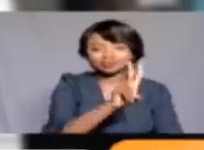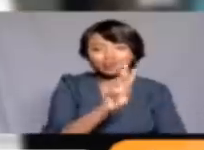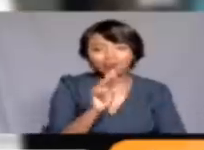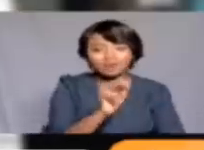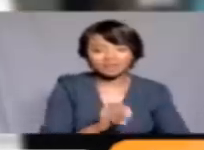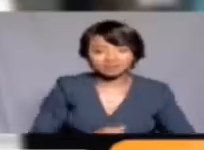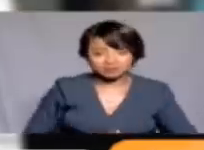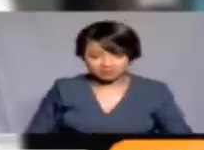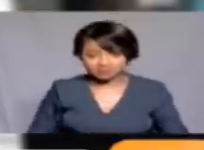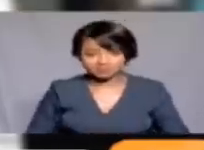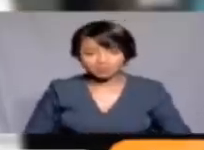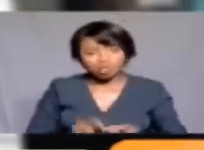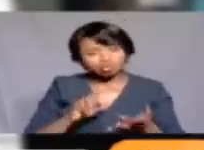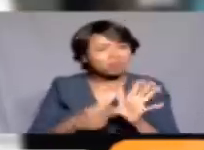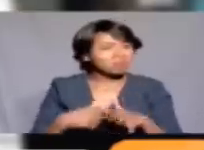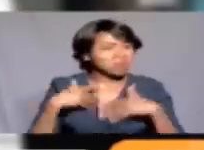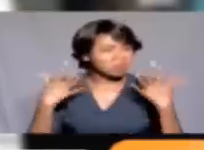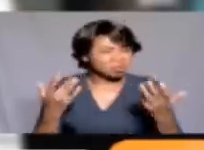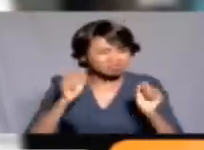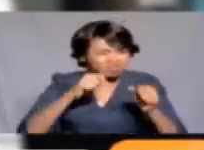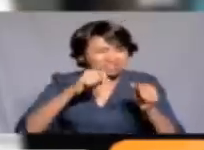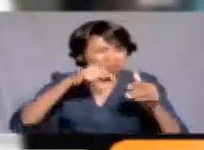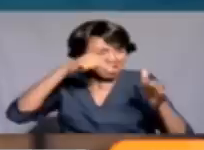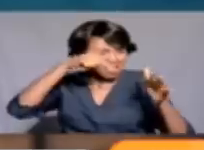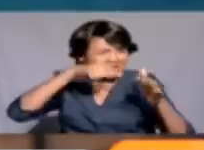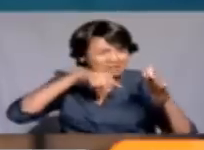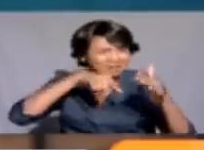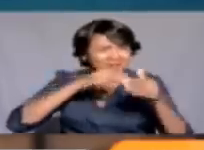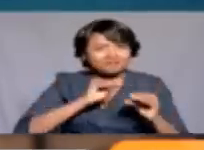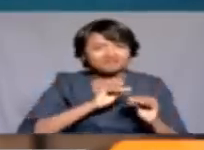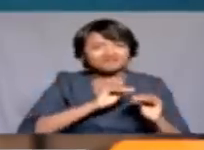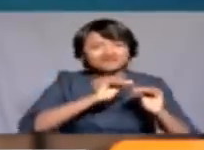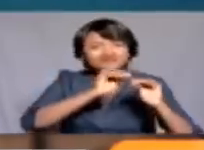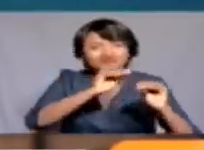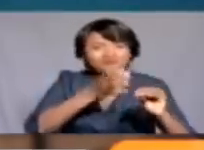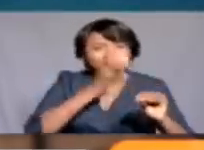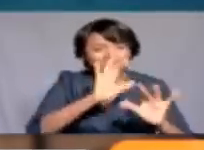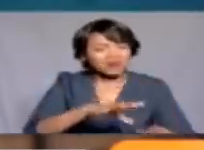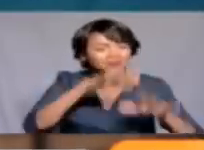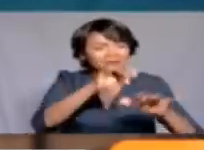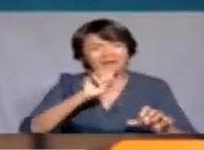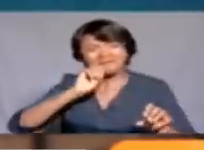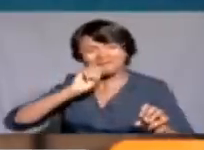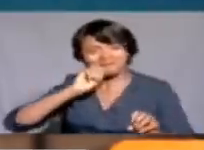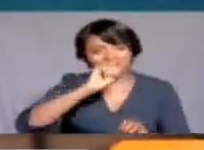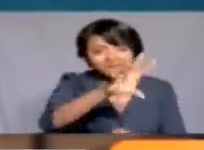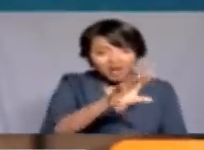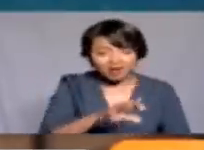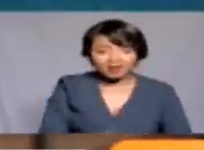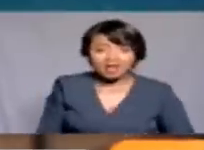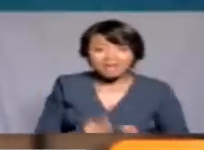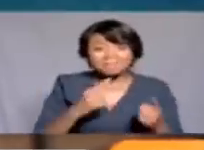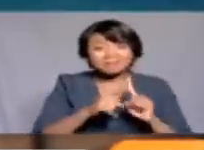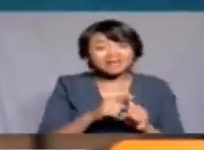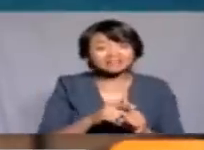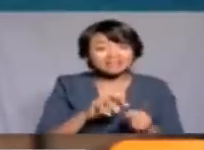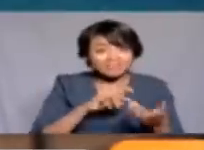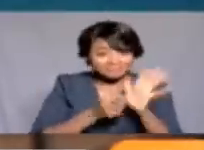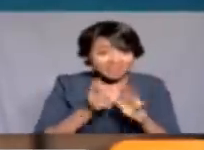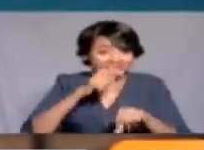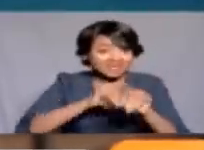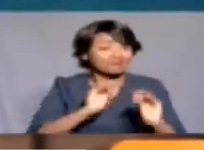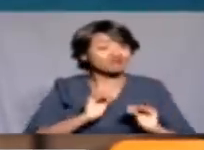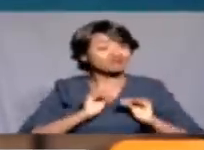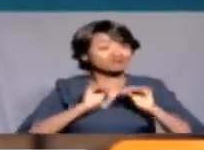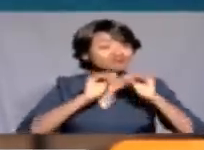which means that they could probably go further into sea. When you go 1 kilometer, 2 or 3 kilometers offshore, the current speed increases a lot, the